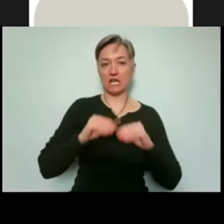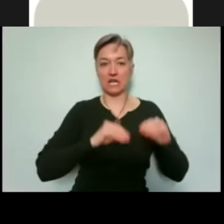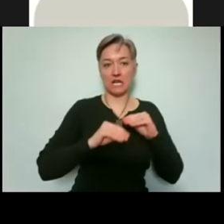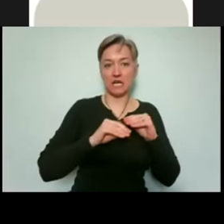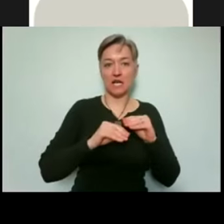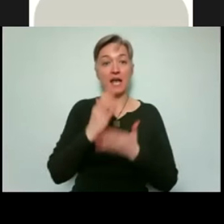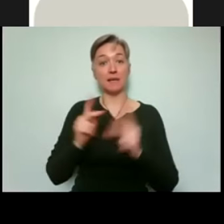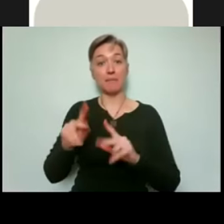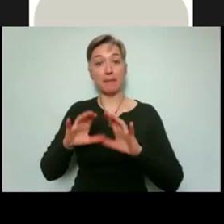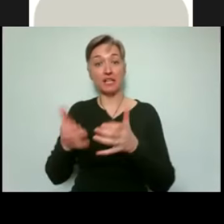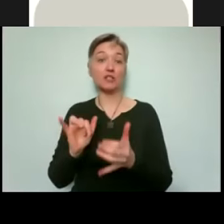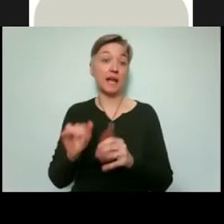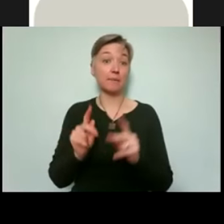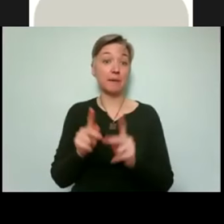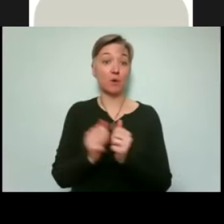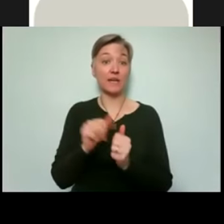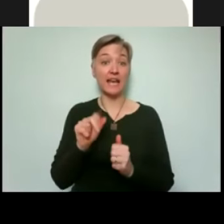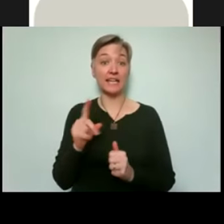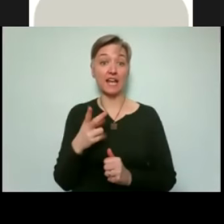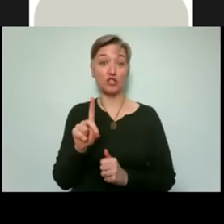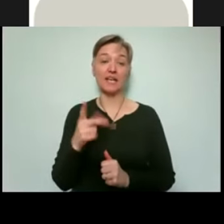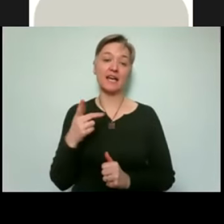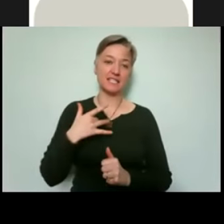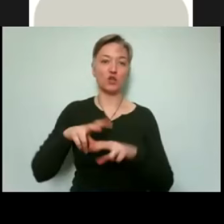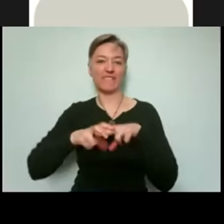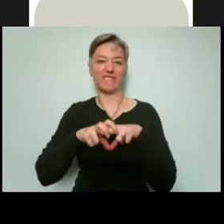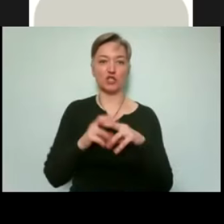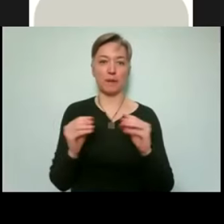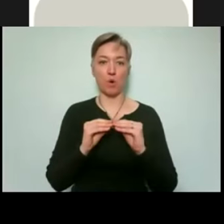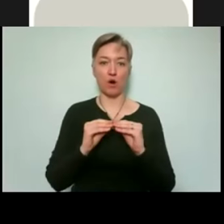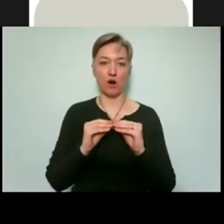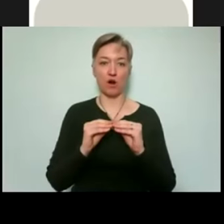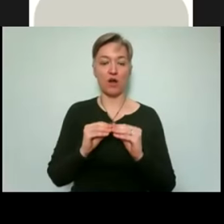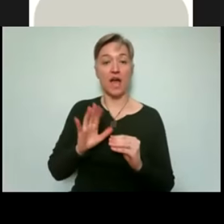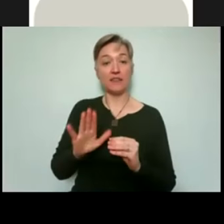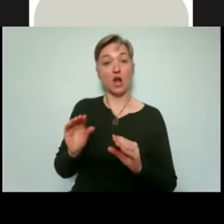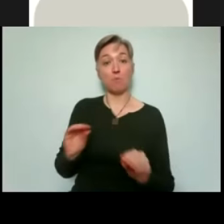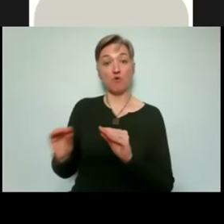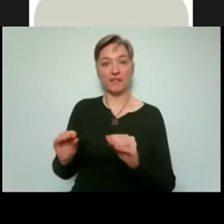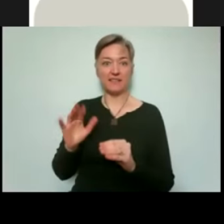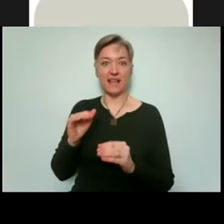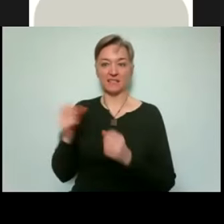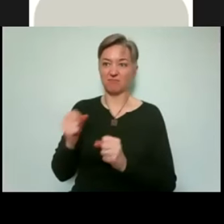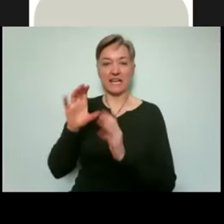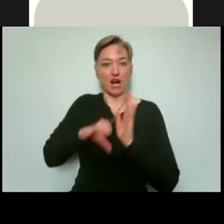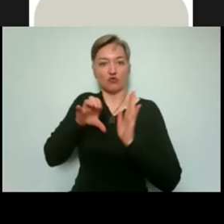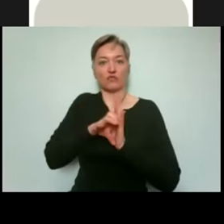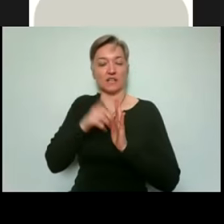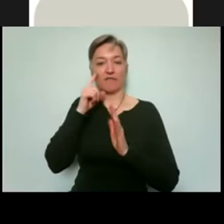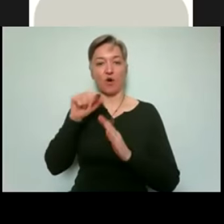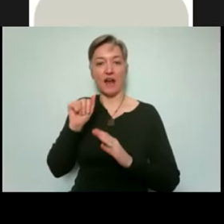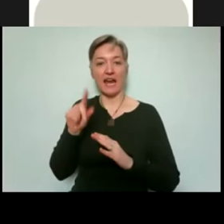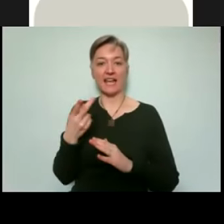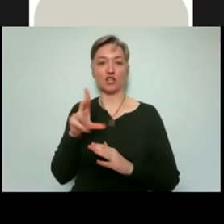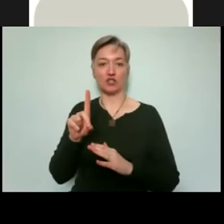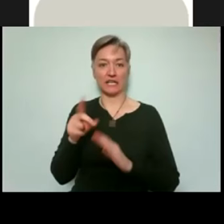populations of people, like people with ADHD, who tend to fidget more. And those movements are a characteristic part of the ADHD diagnosis, and they're also treatable